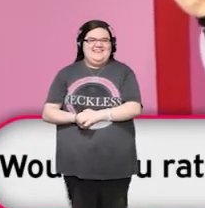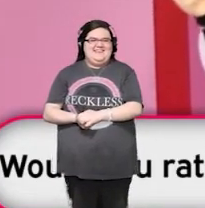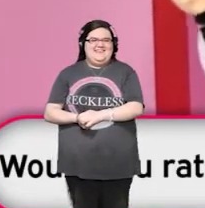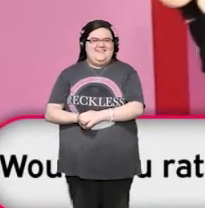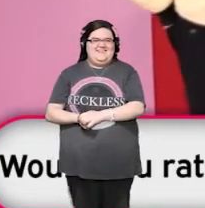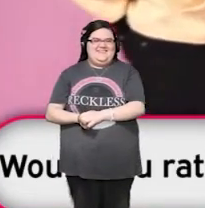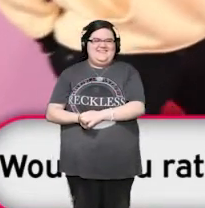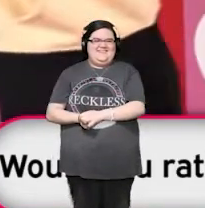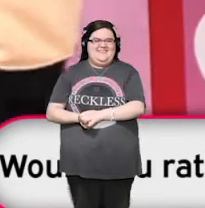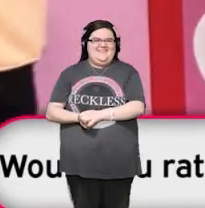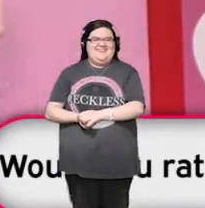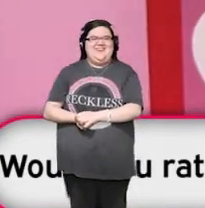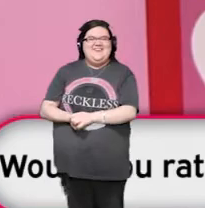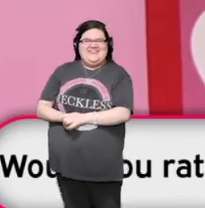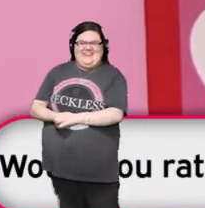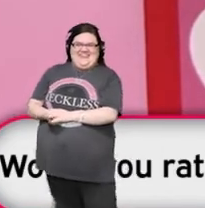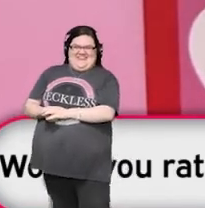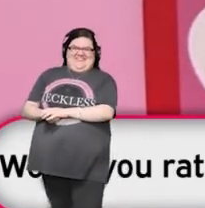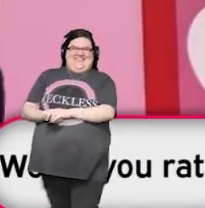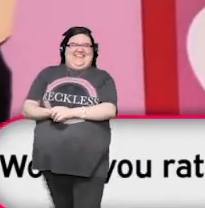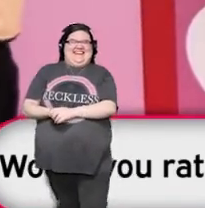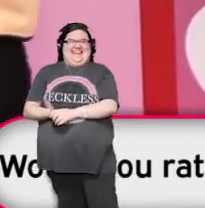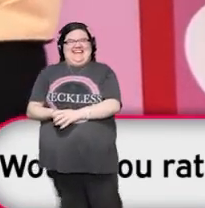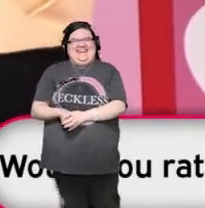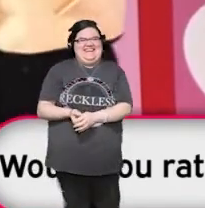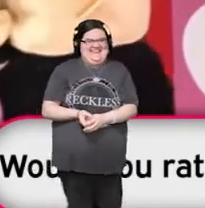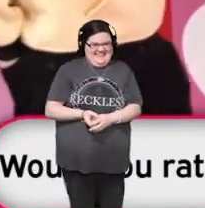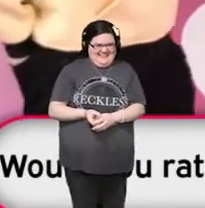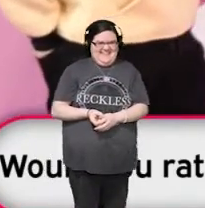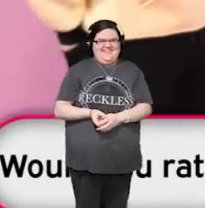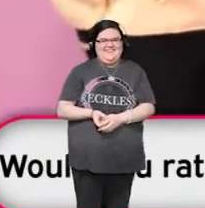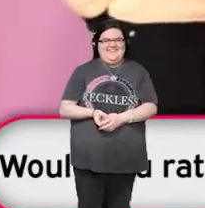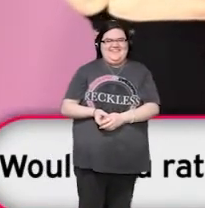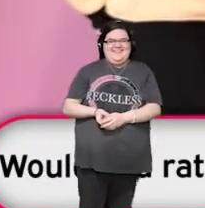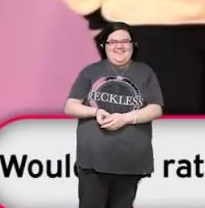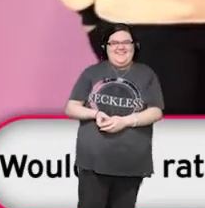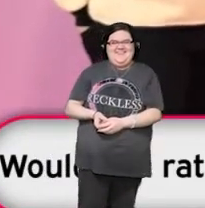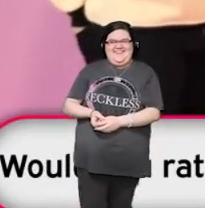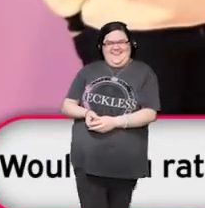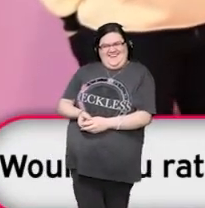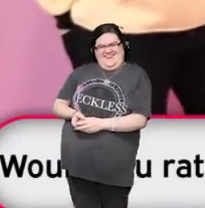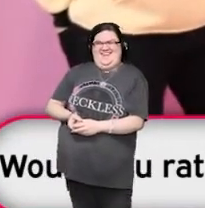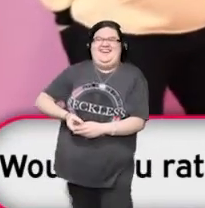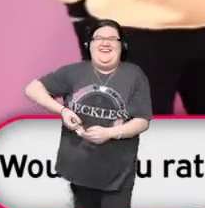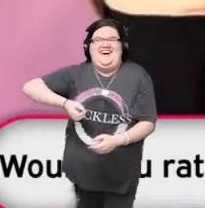you're an idiot. Try and run. Don't touch. Yeah. While coming.